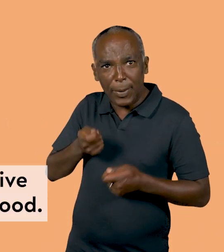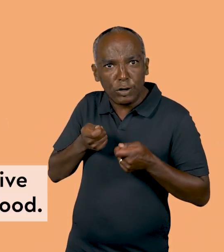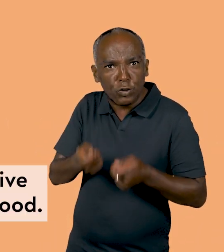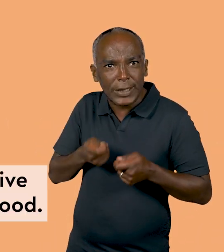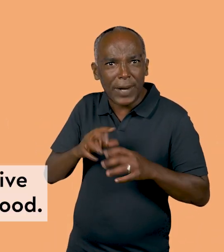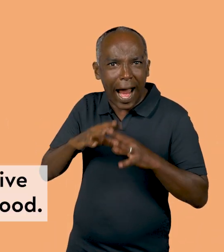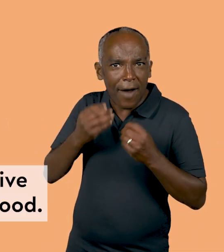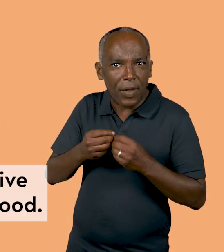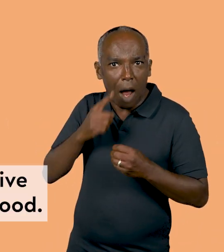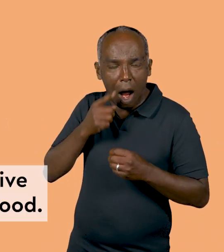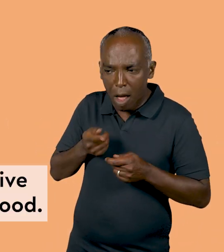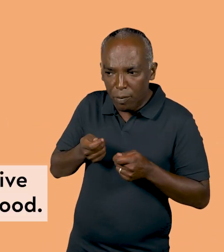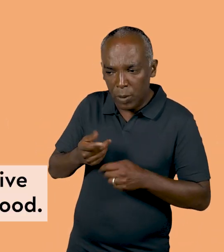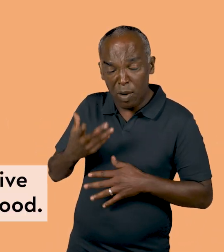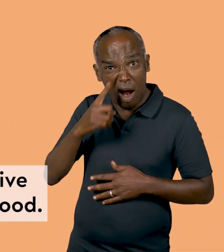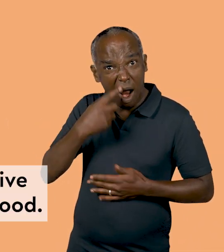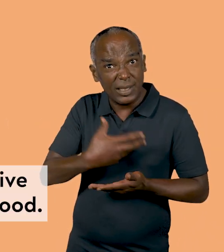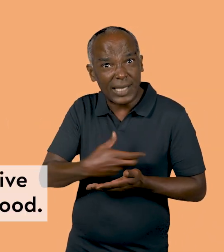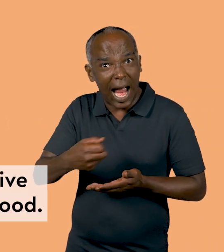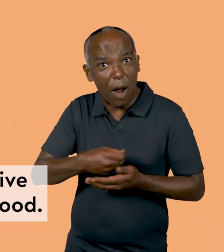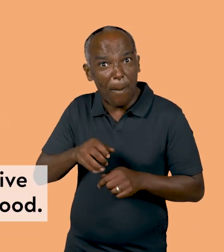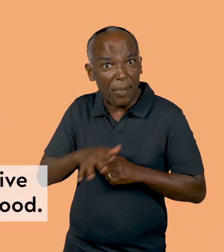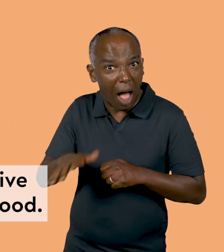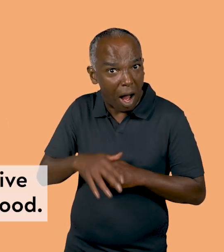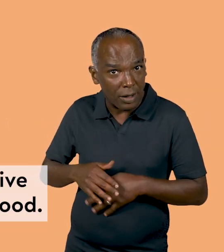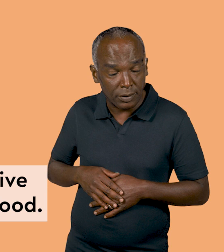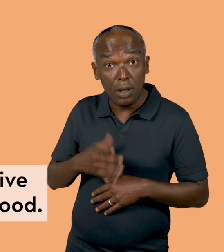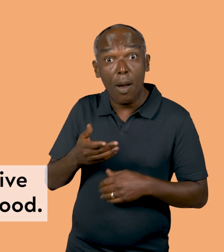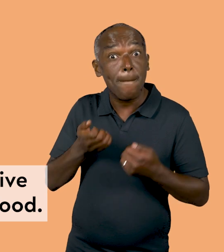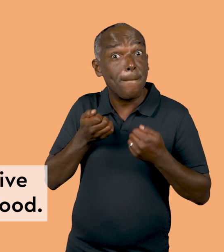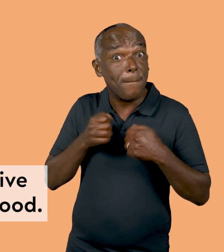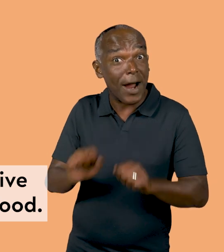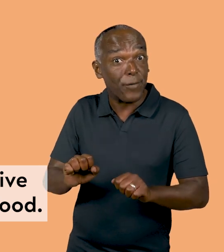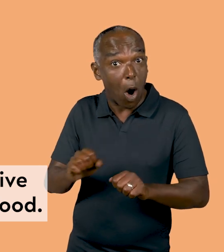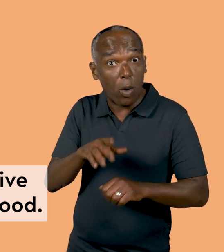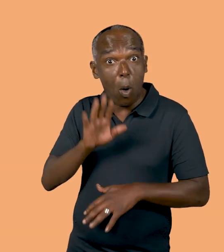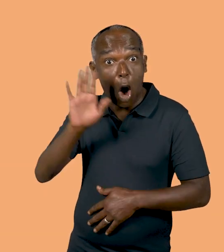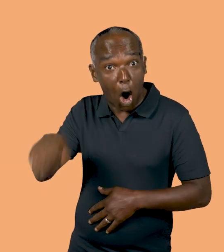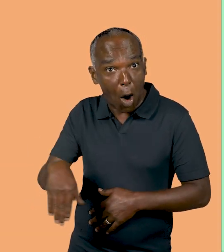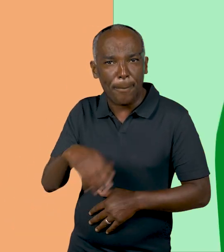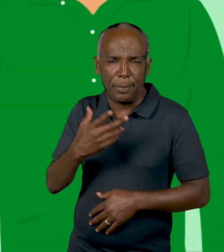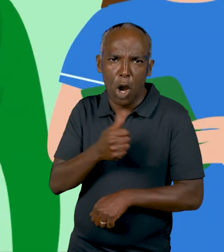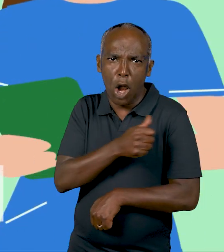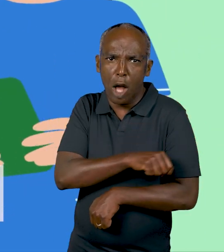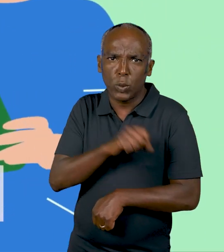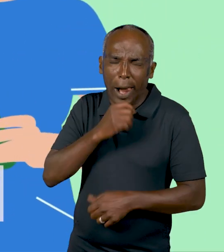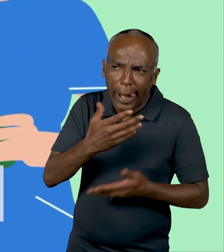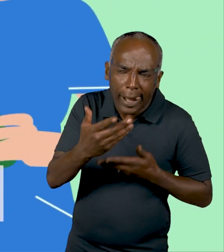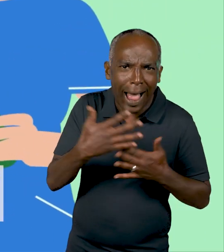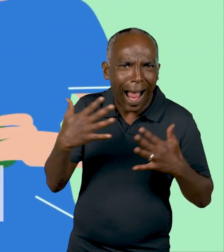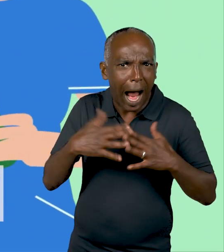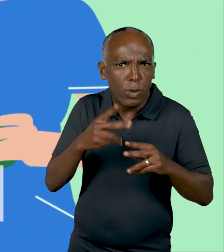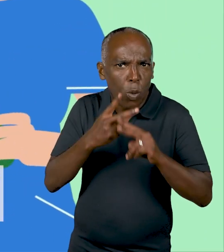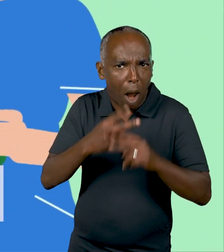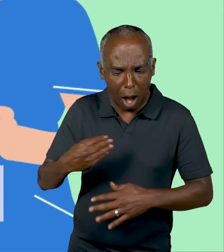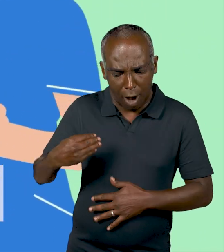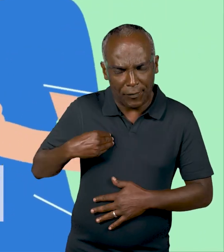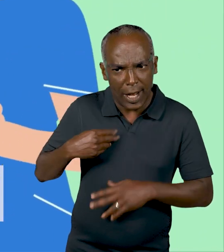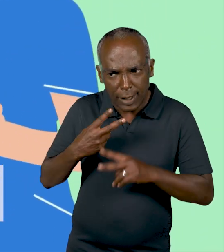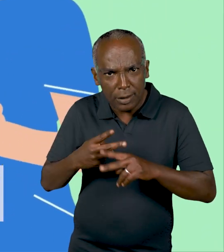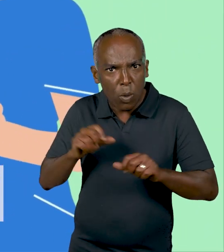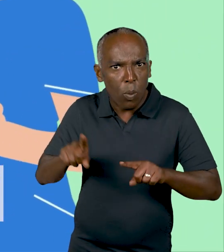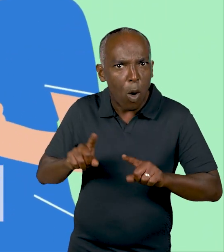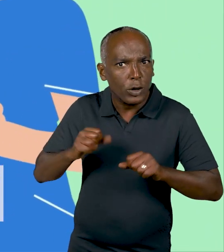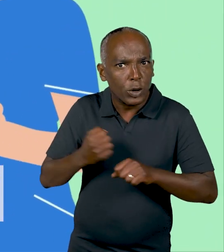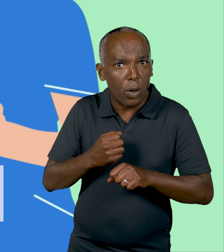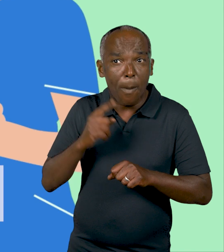The nurses will use this for everything they give you through your central line and for taking blood. Before you go home, the nurses will show you